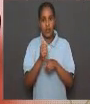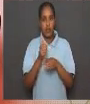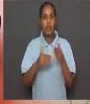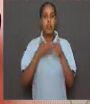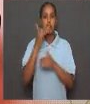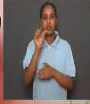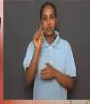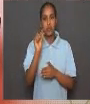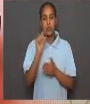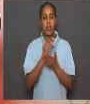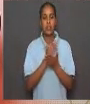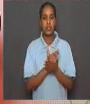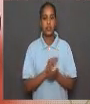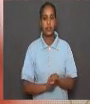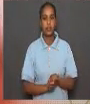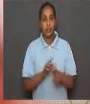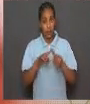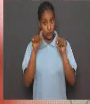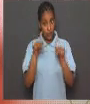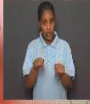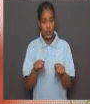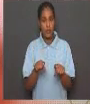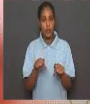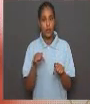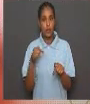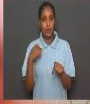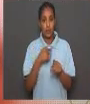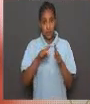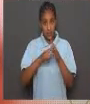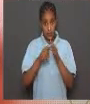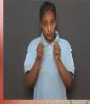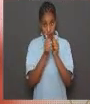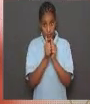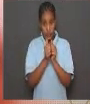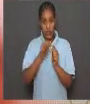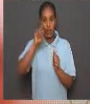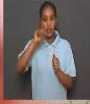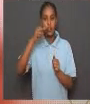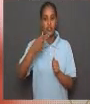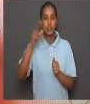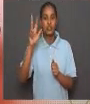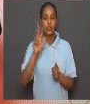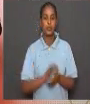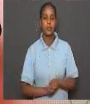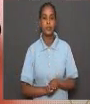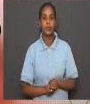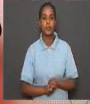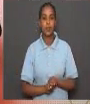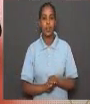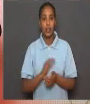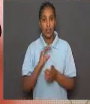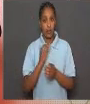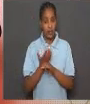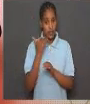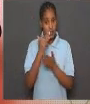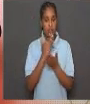next few lessons, but today we will start with ammonia. In our